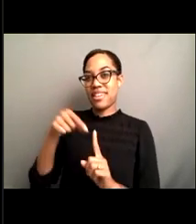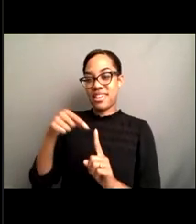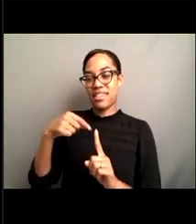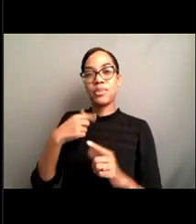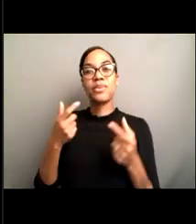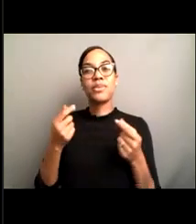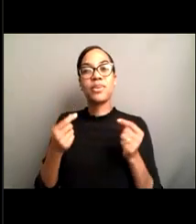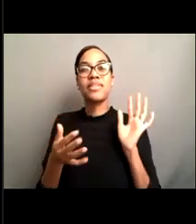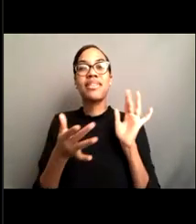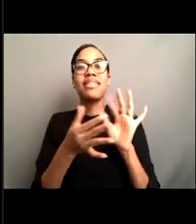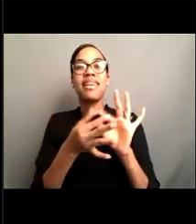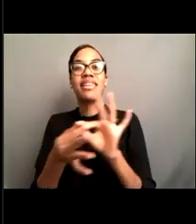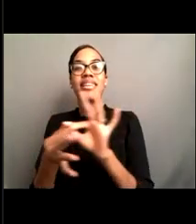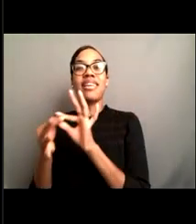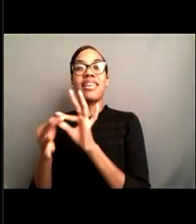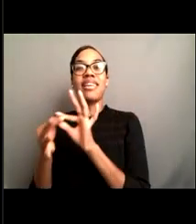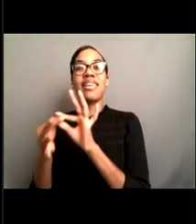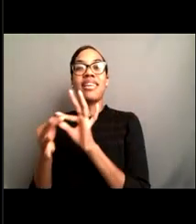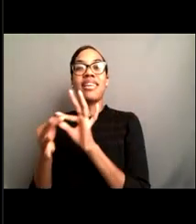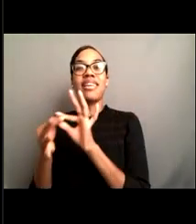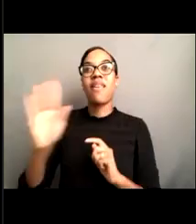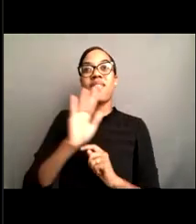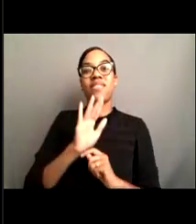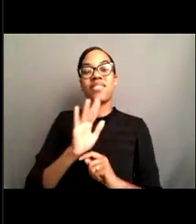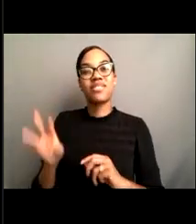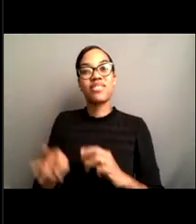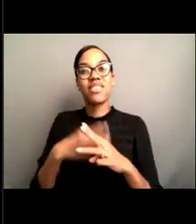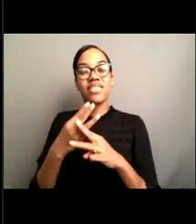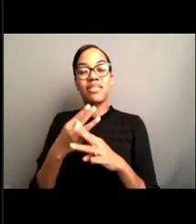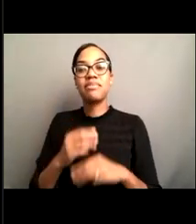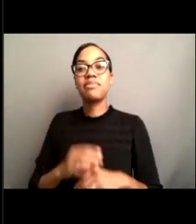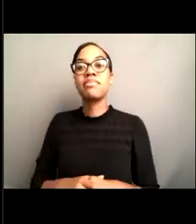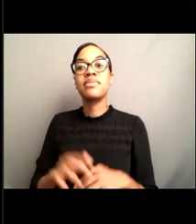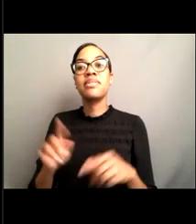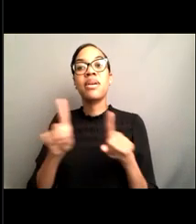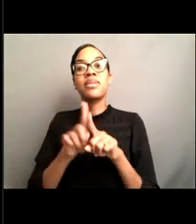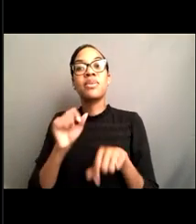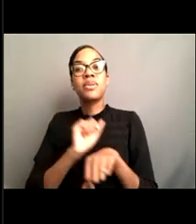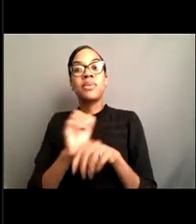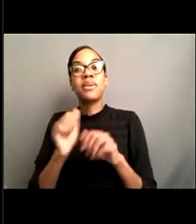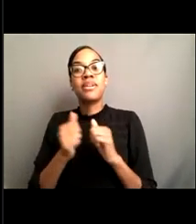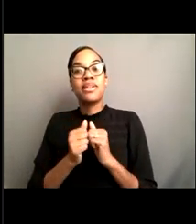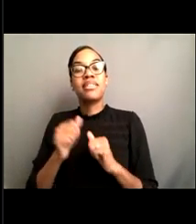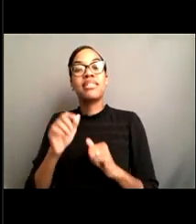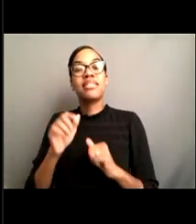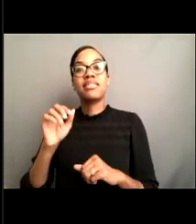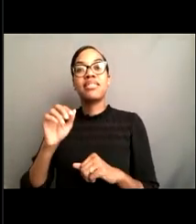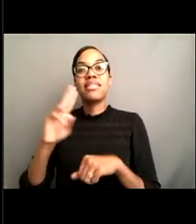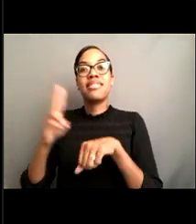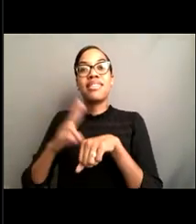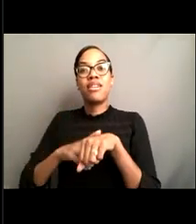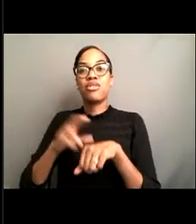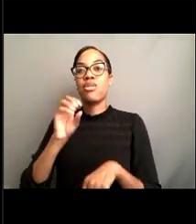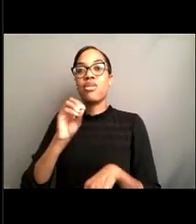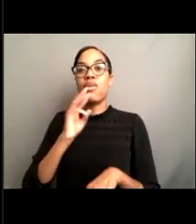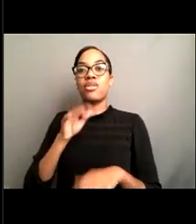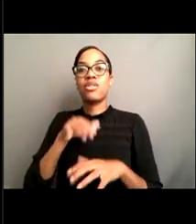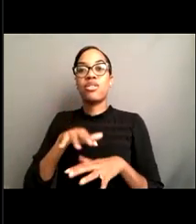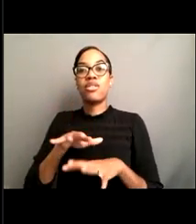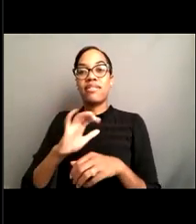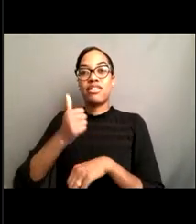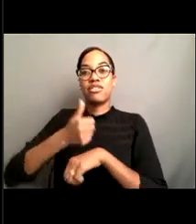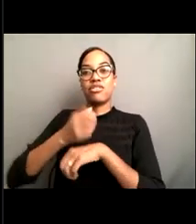does. It's also sponsored by Woodpole Sea Grant, which is located at the Woodpole Oceanographic Institution here on Cape Cod,